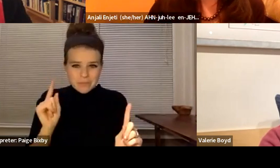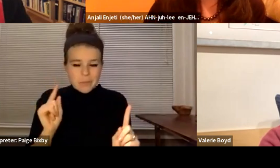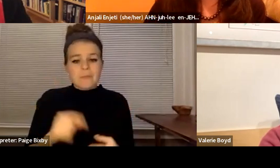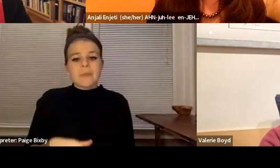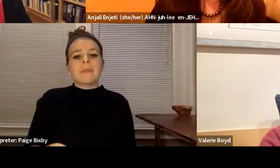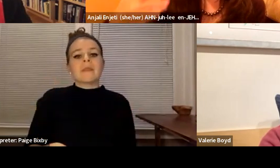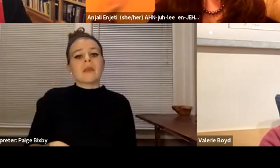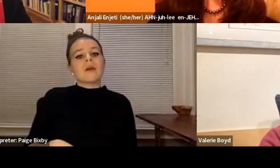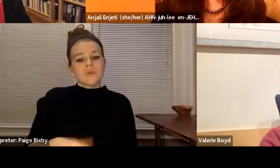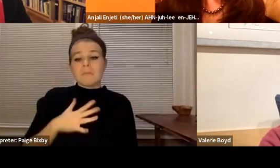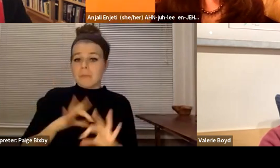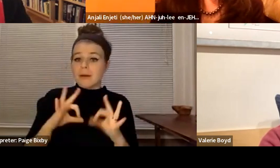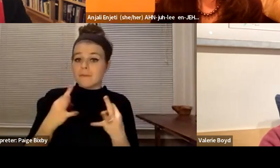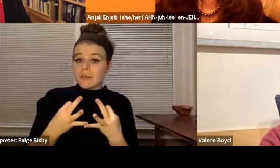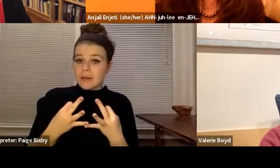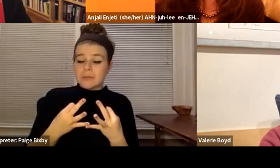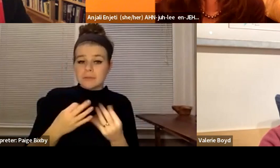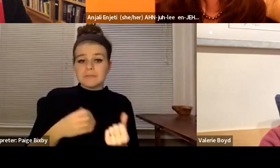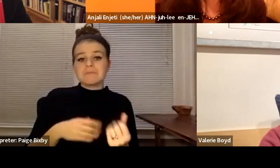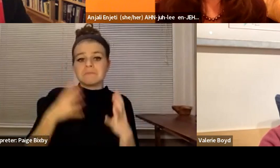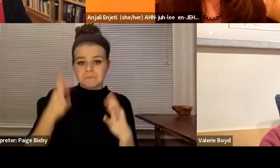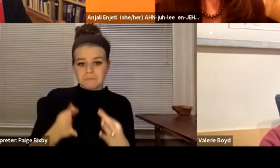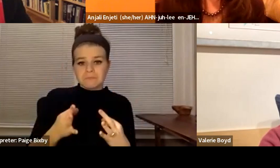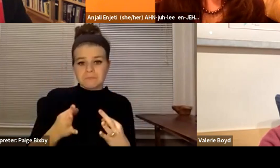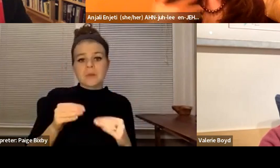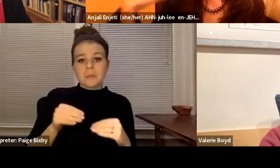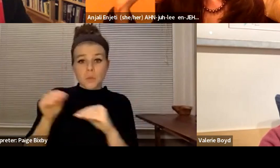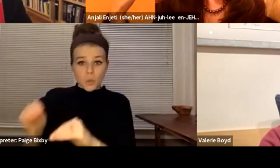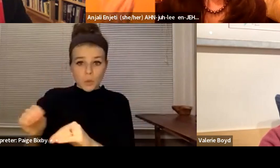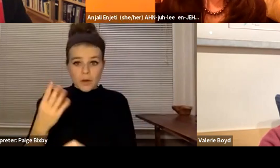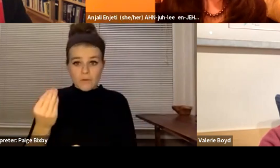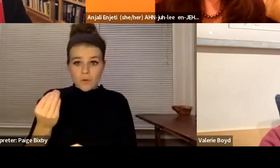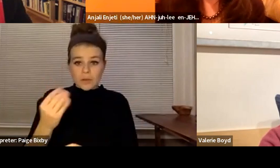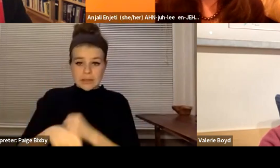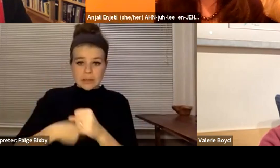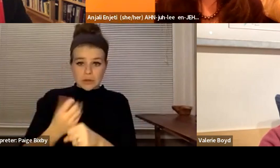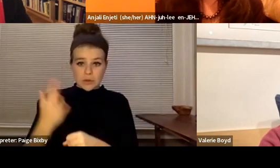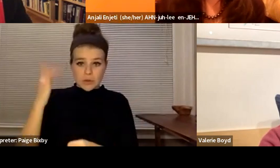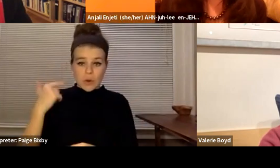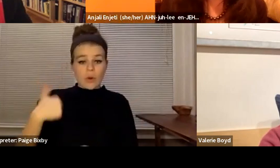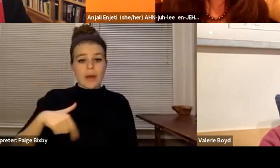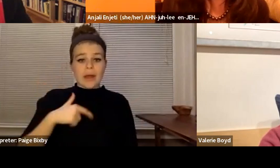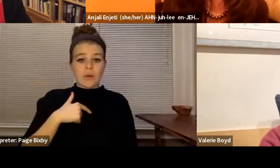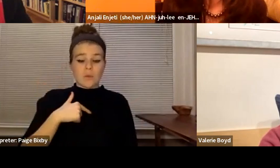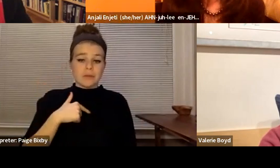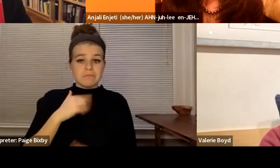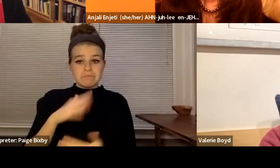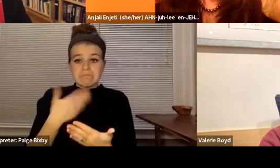And so we made a move. My family and I made a move 14 years ago, and we wound up in a city